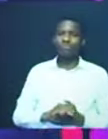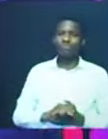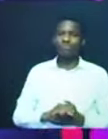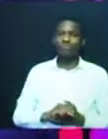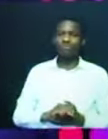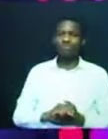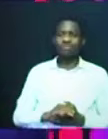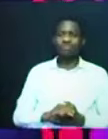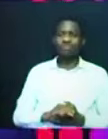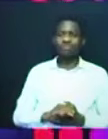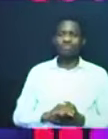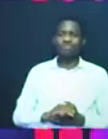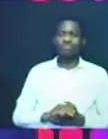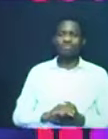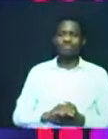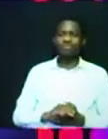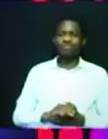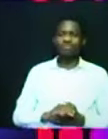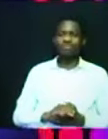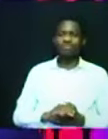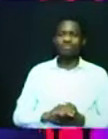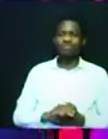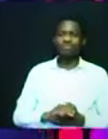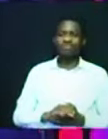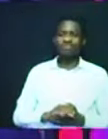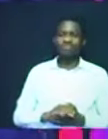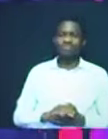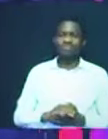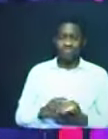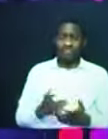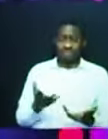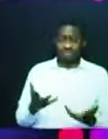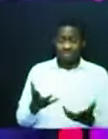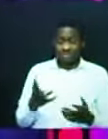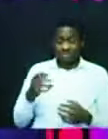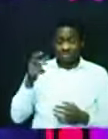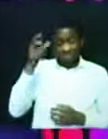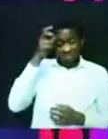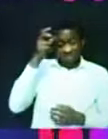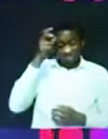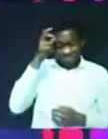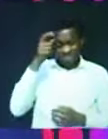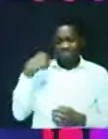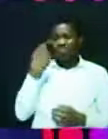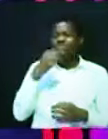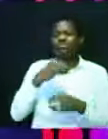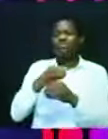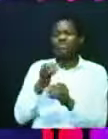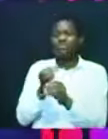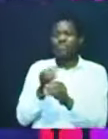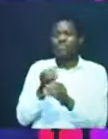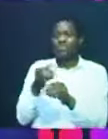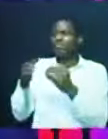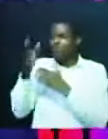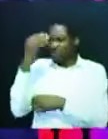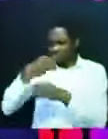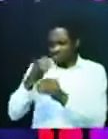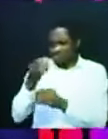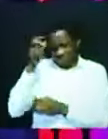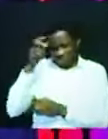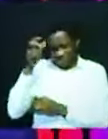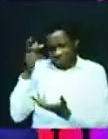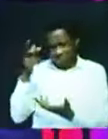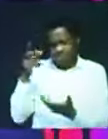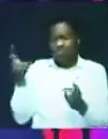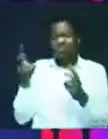If God defeats Satan, what has God achieved? But He did that so that we will have authority over Satan. No nyankopon